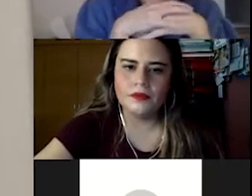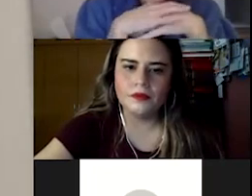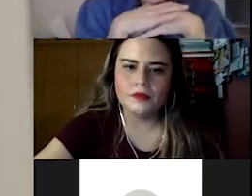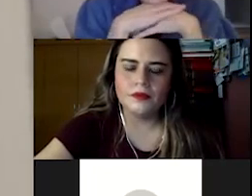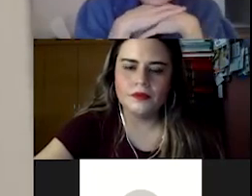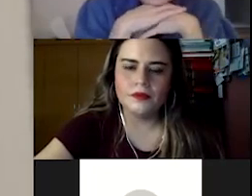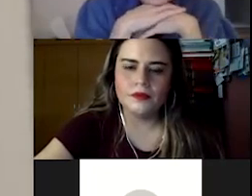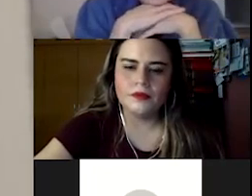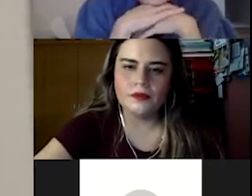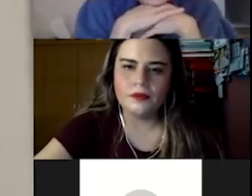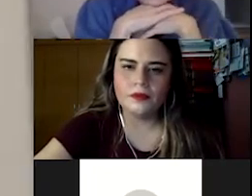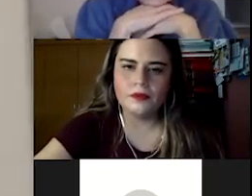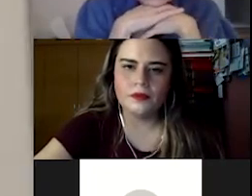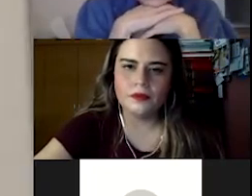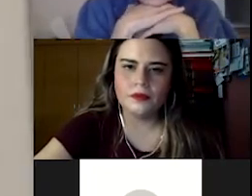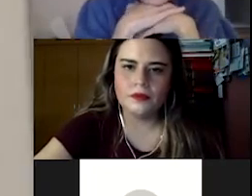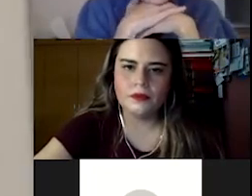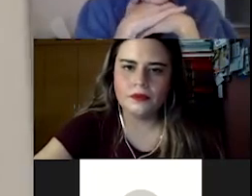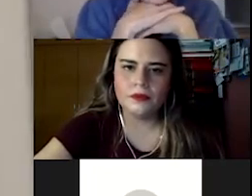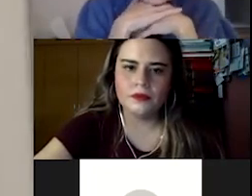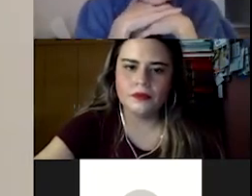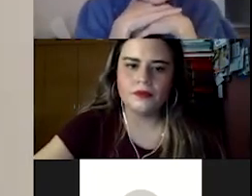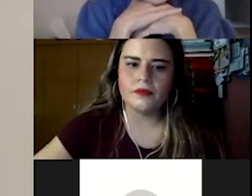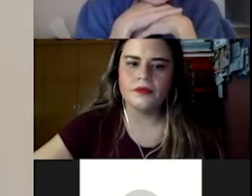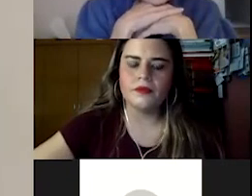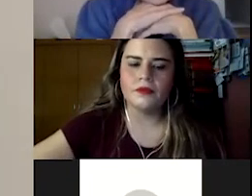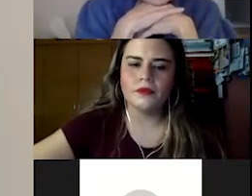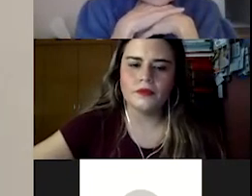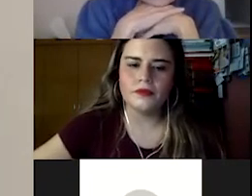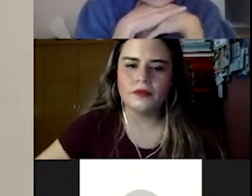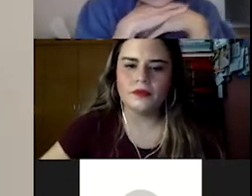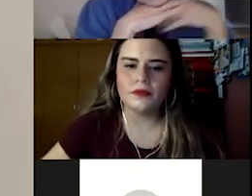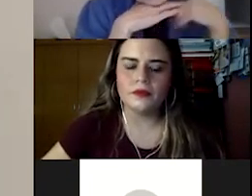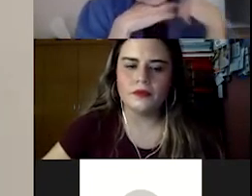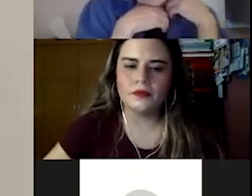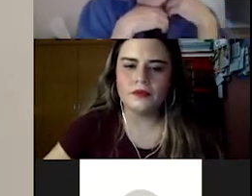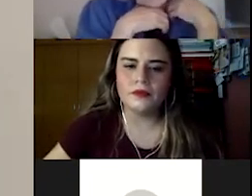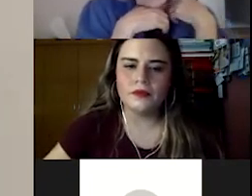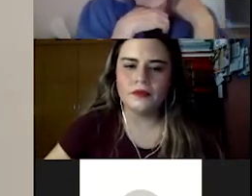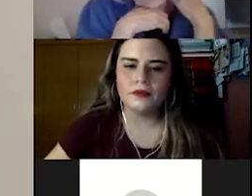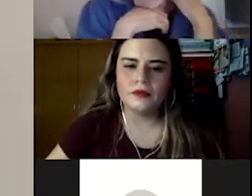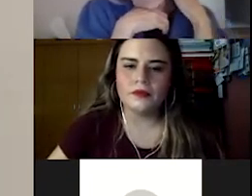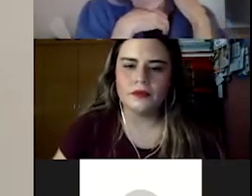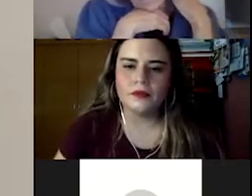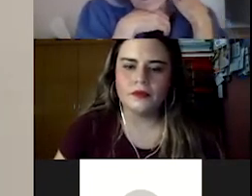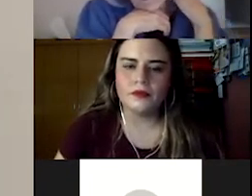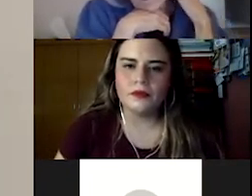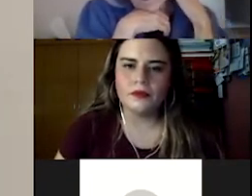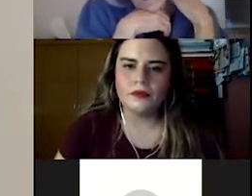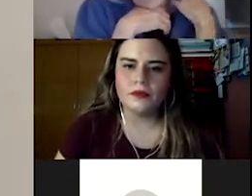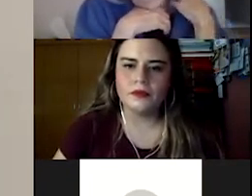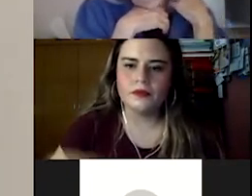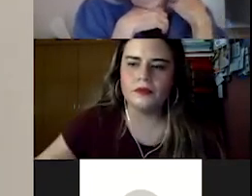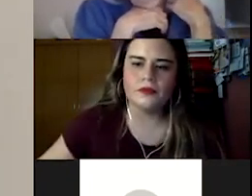it'll necessarily work out perfectly in practice. Rather, we need to face up to the fact that it takes